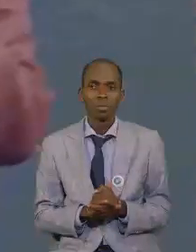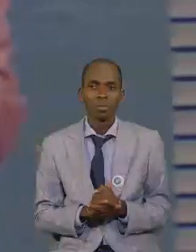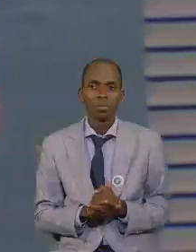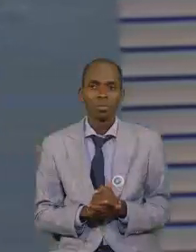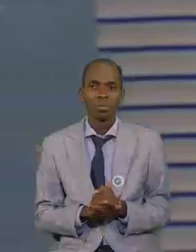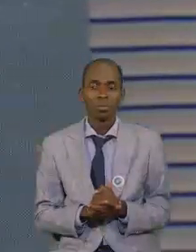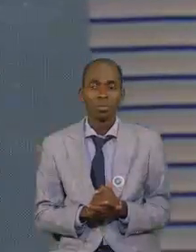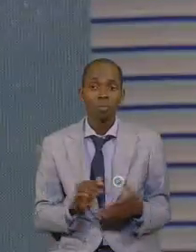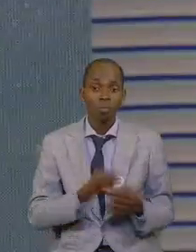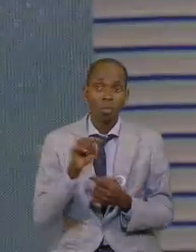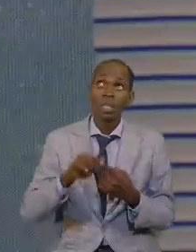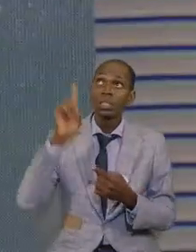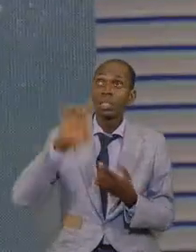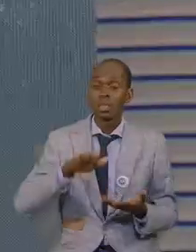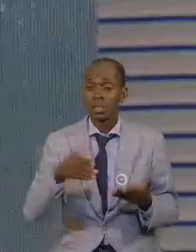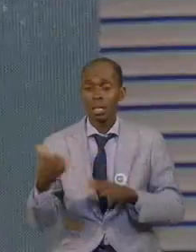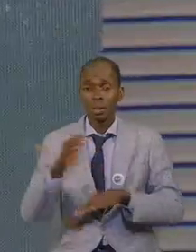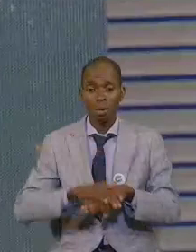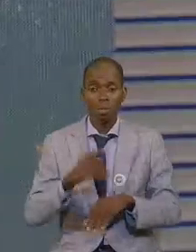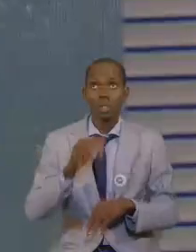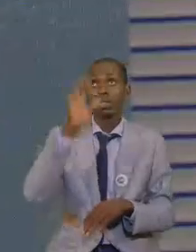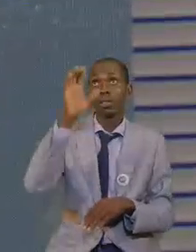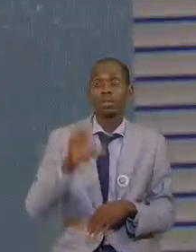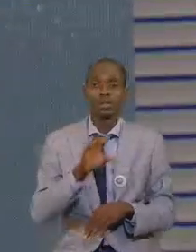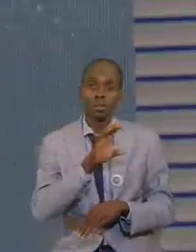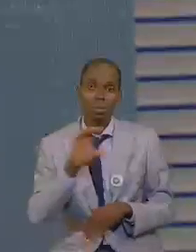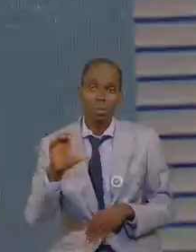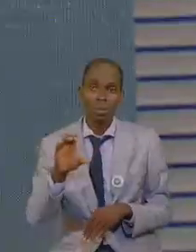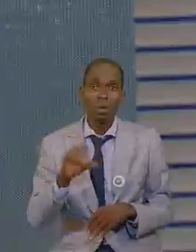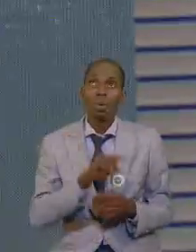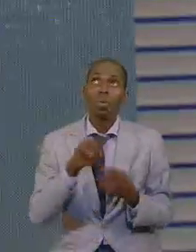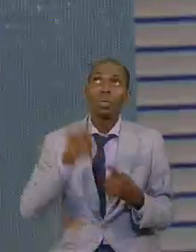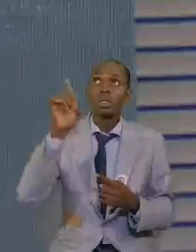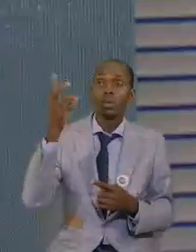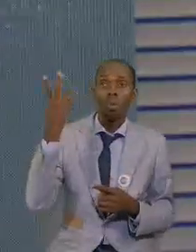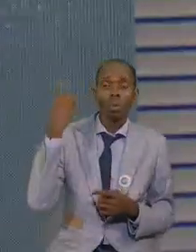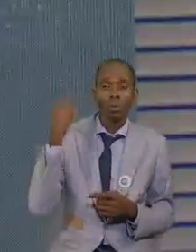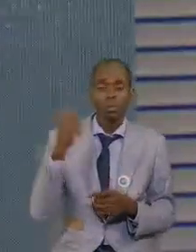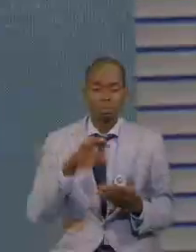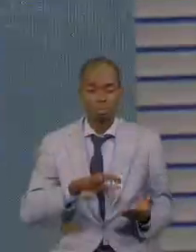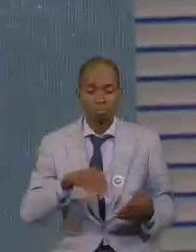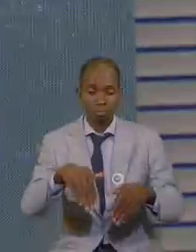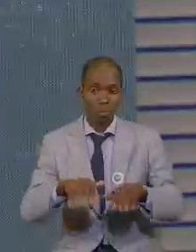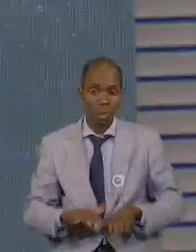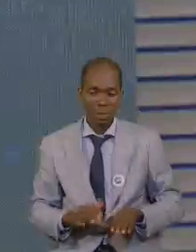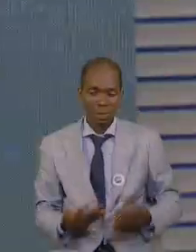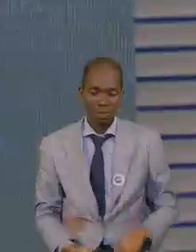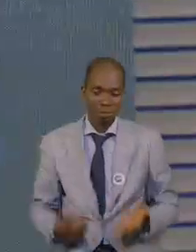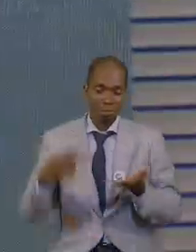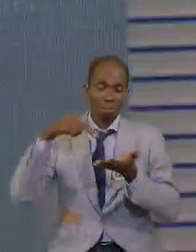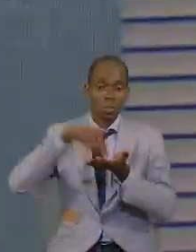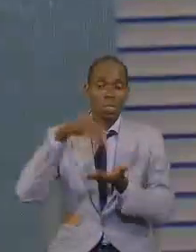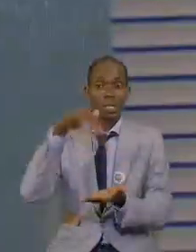When he died on the cross, when he was buried, when he rose again,